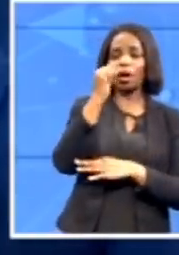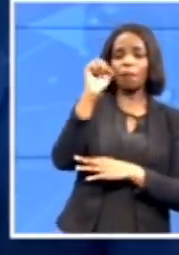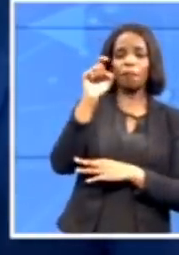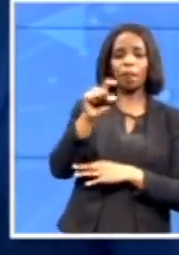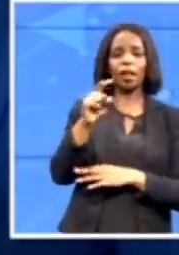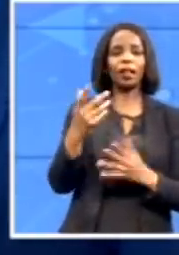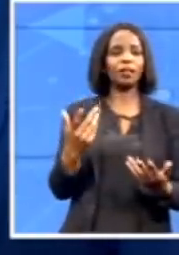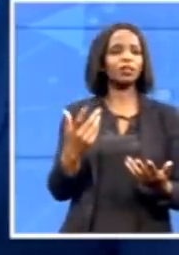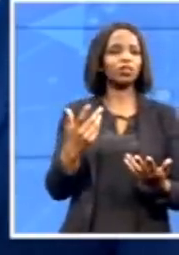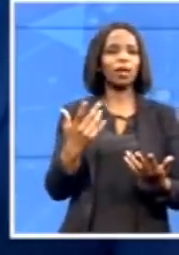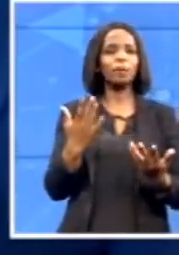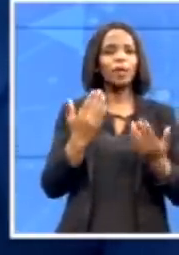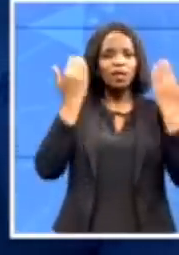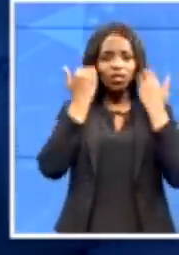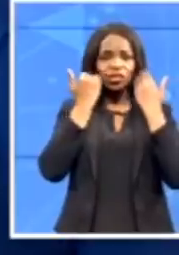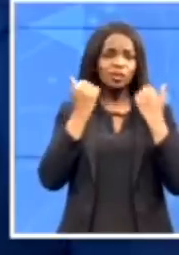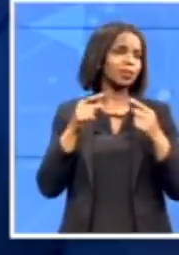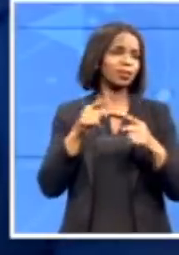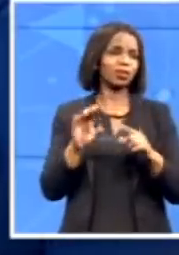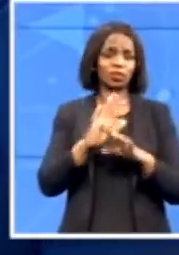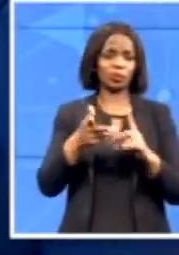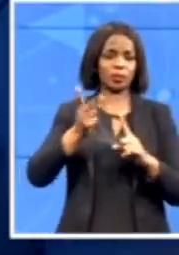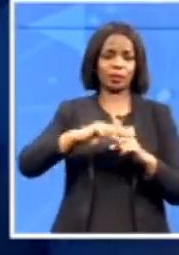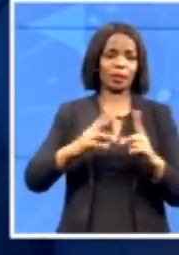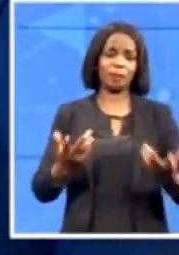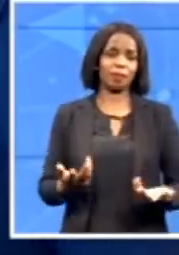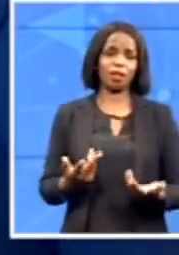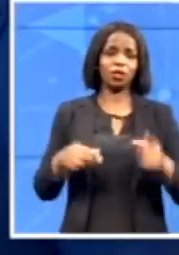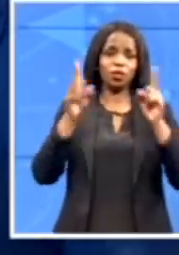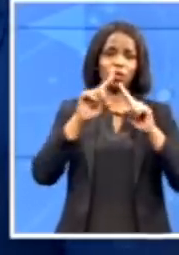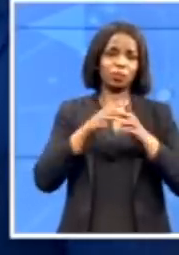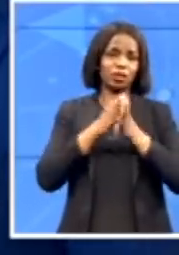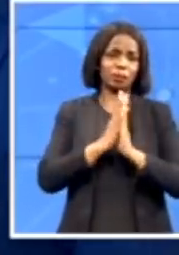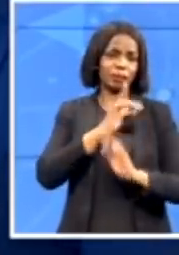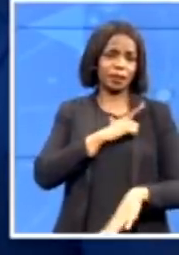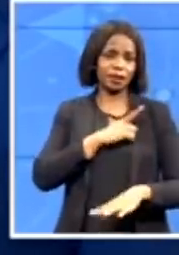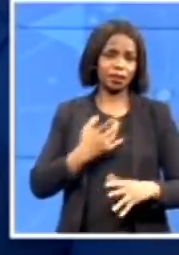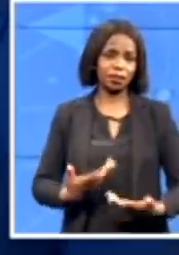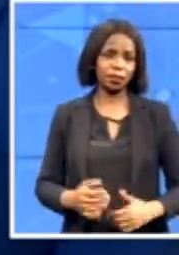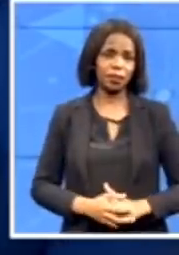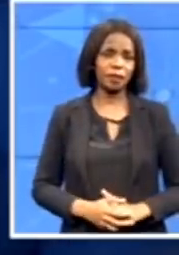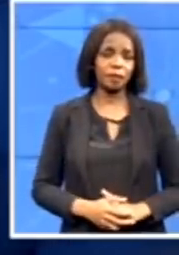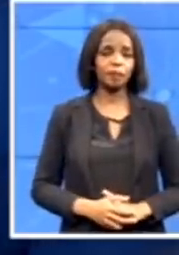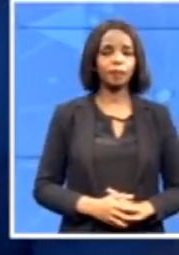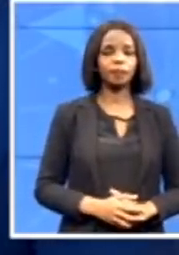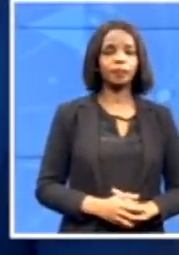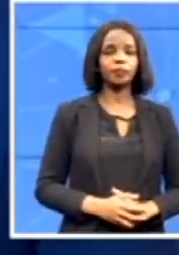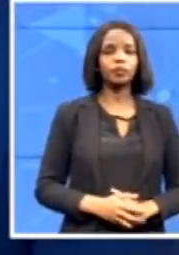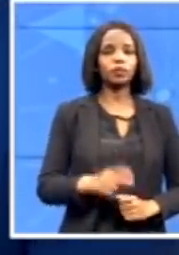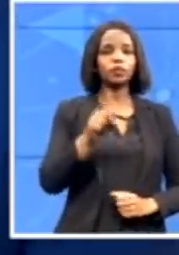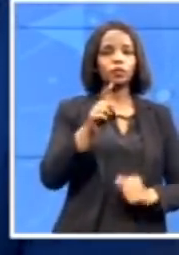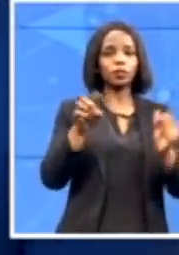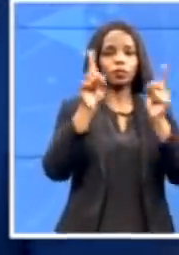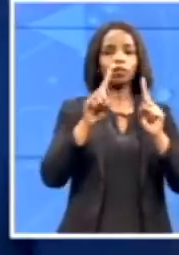apply to a special plea. I would tend to differ a bit as to a special plea. Let's remember, the title to